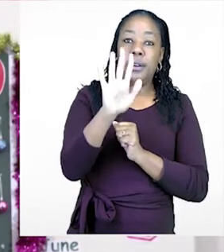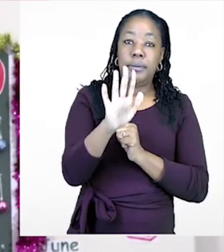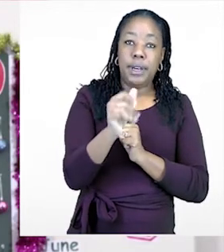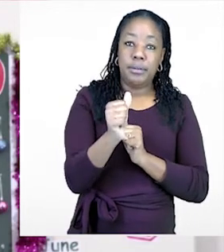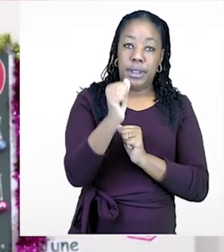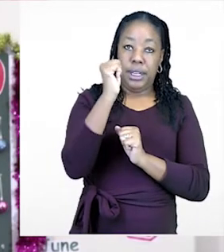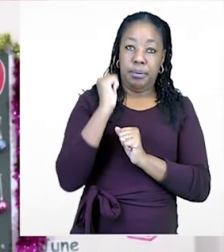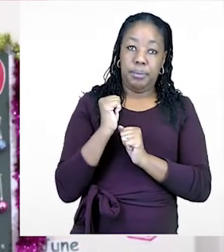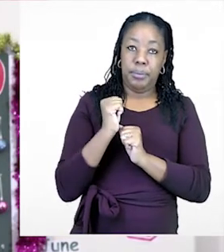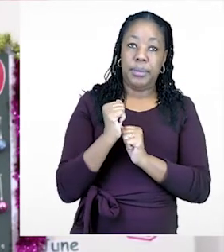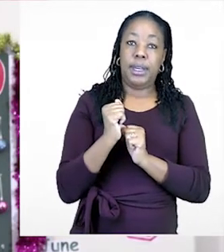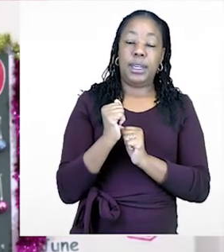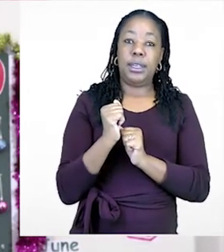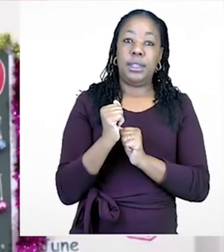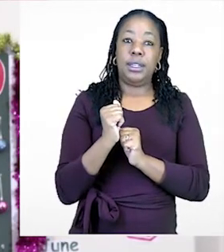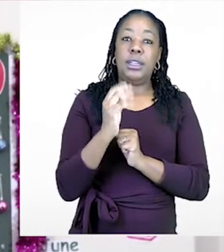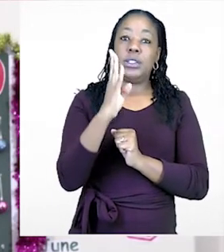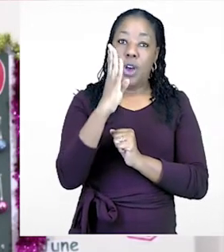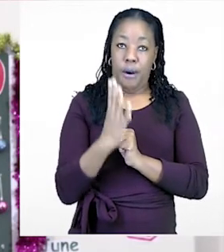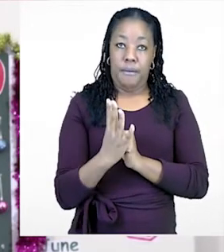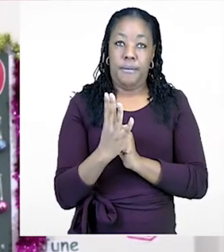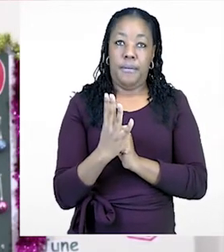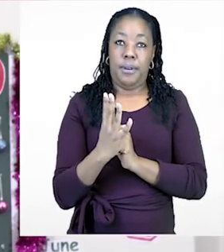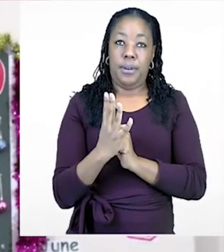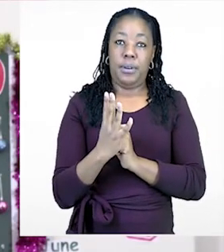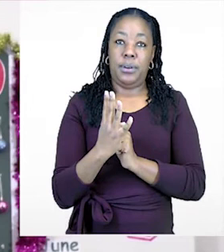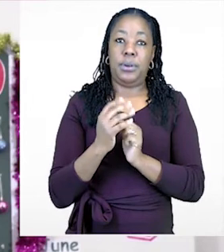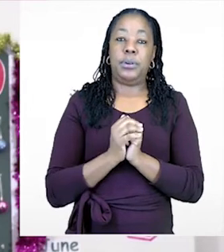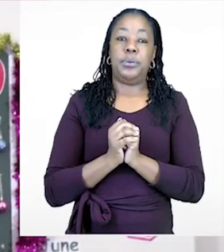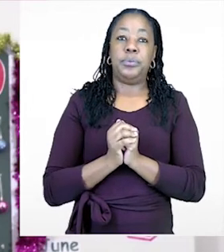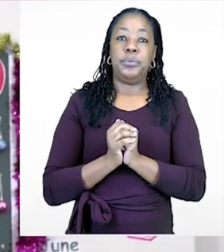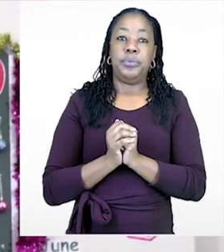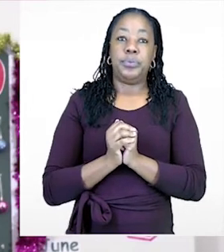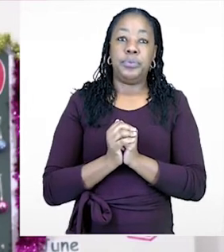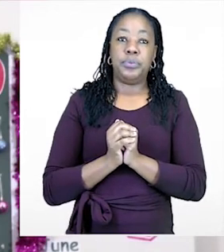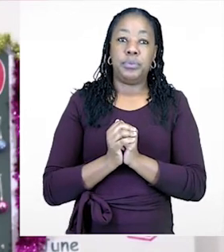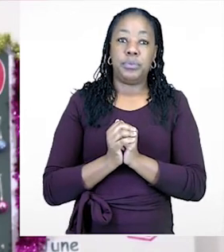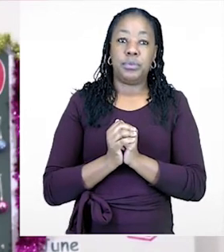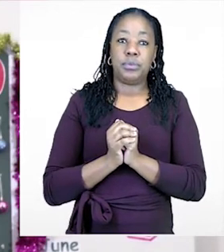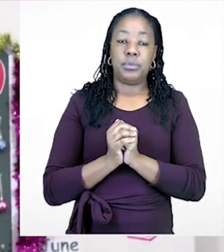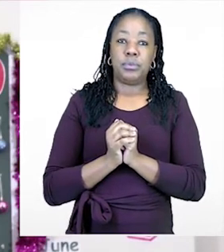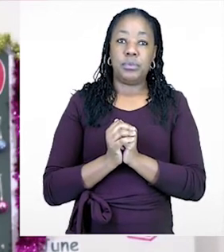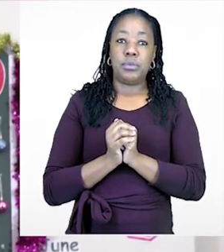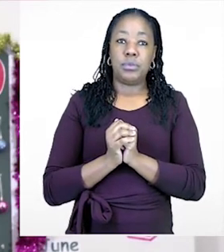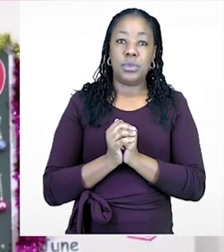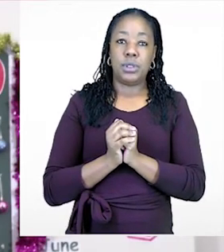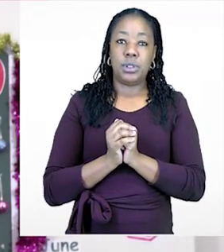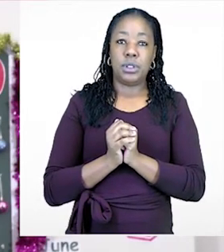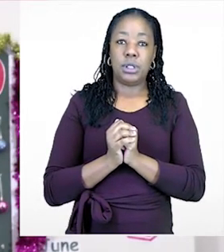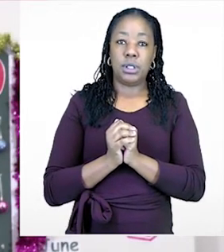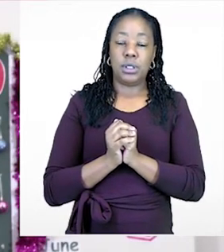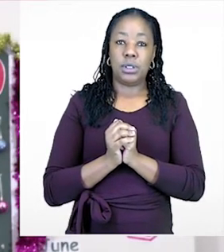our number line, 1 less 5 is 4. And let's take a look